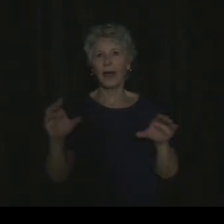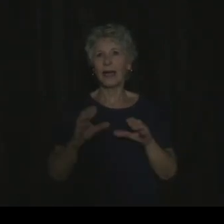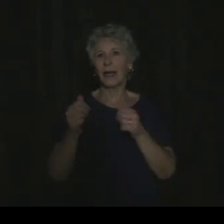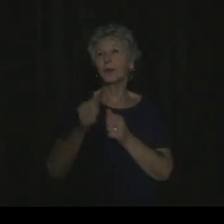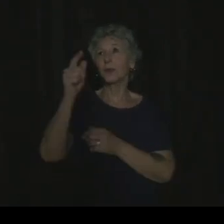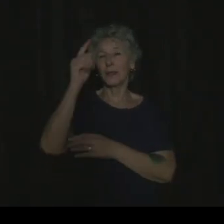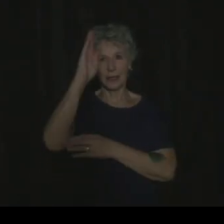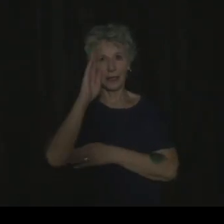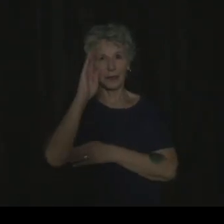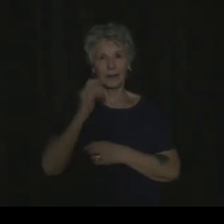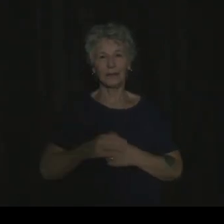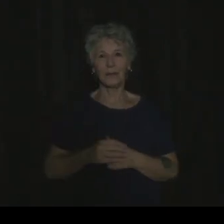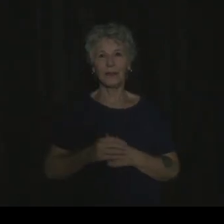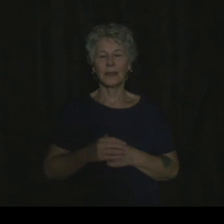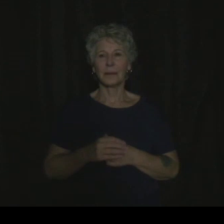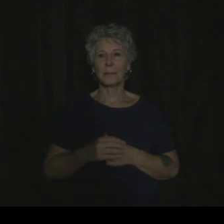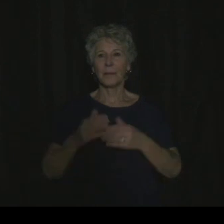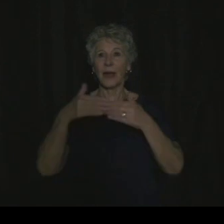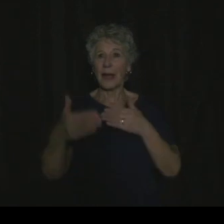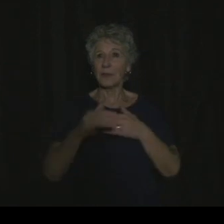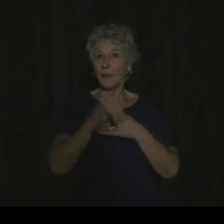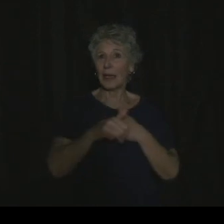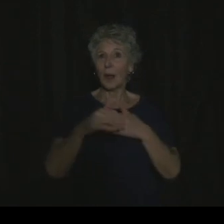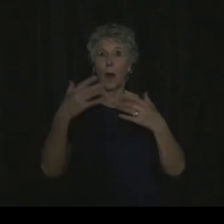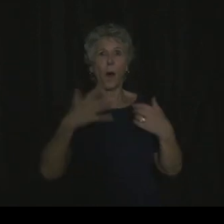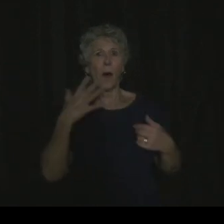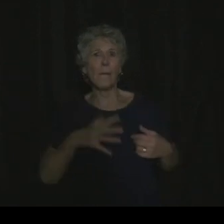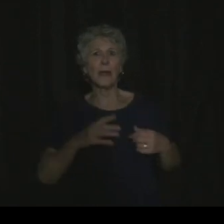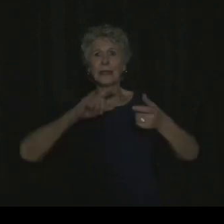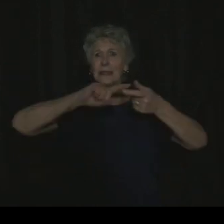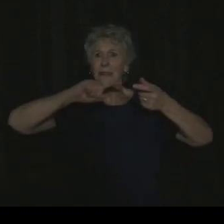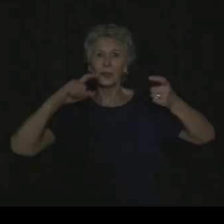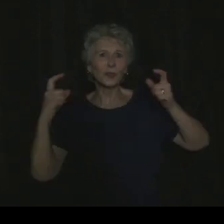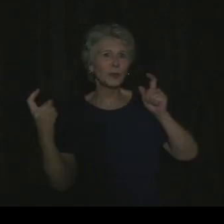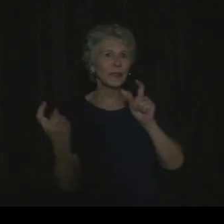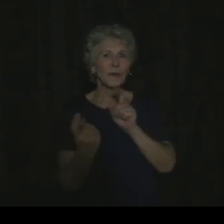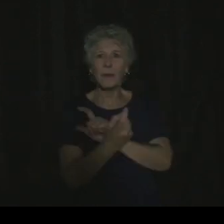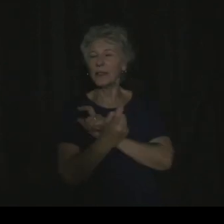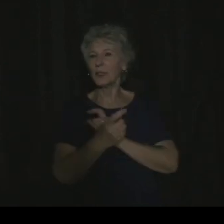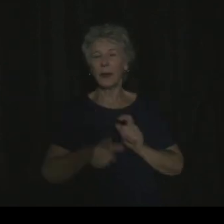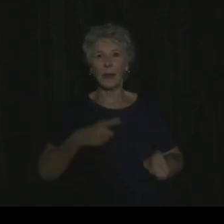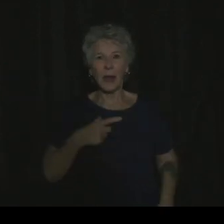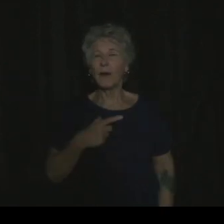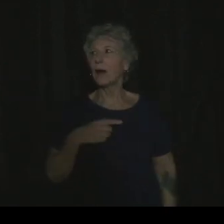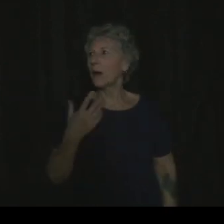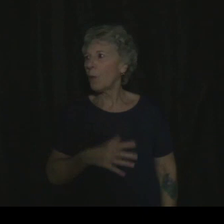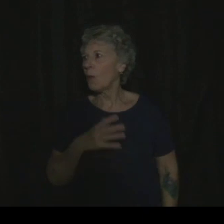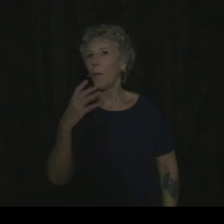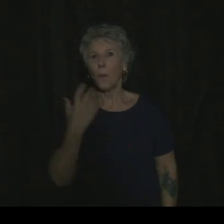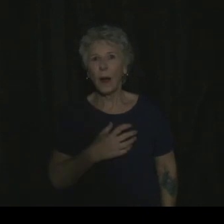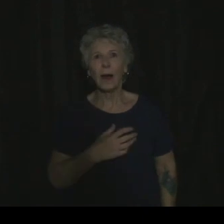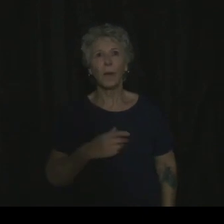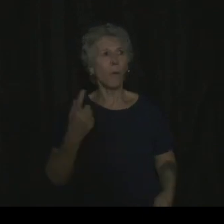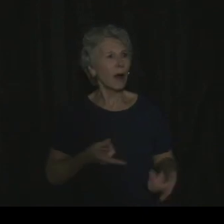So after this tremendous transformational thing happened to me, I was like, wow,